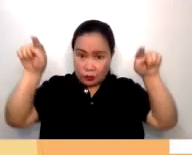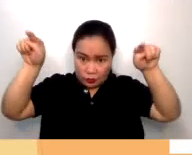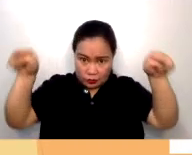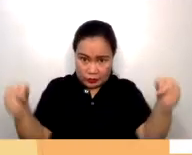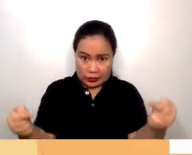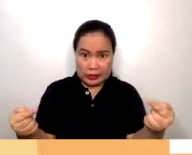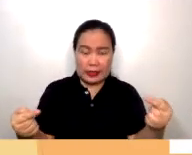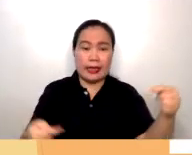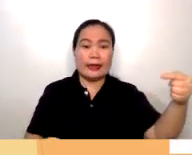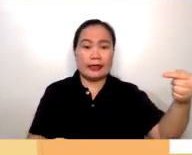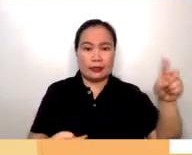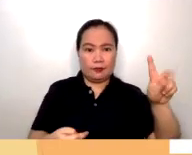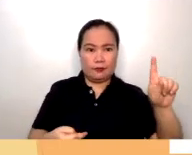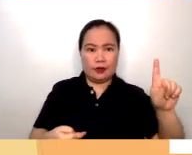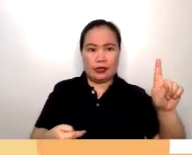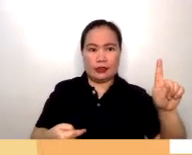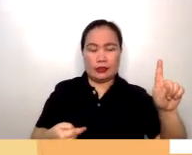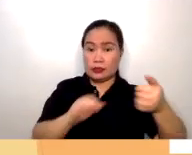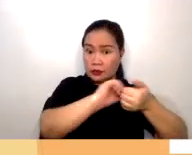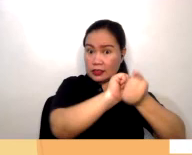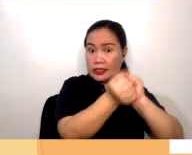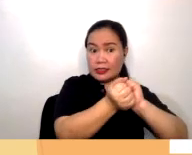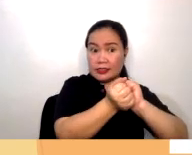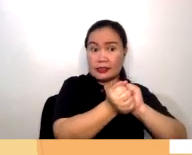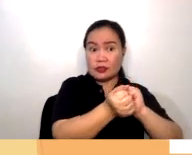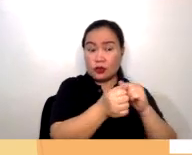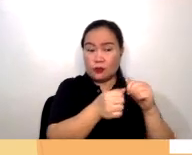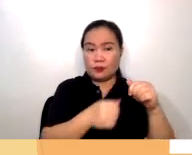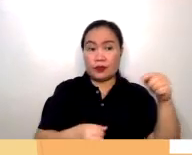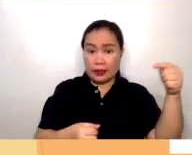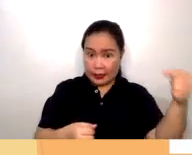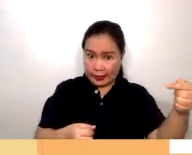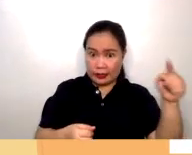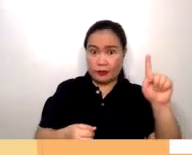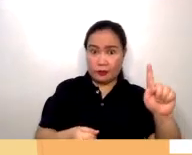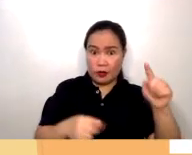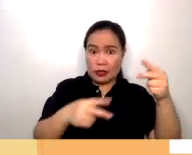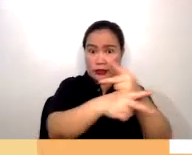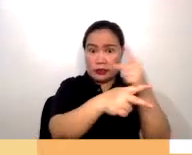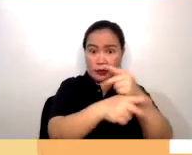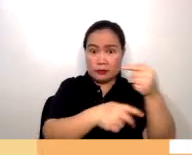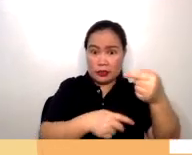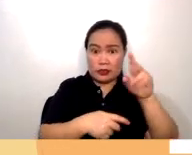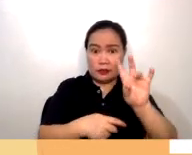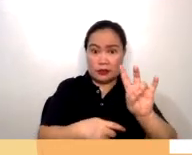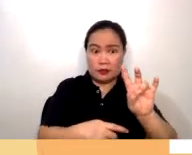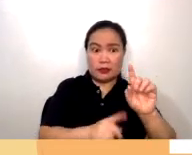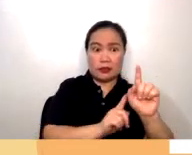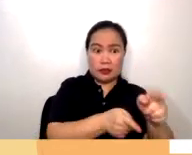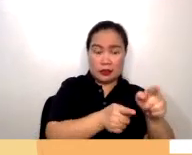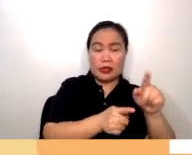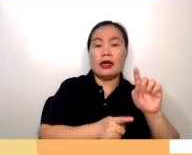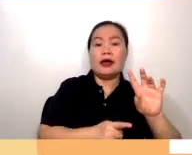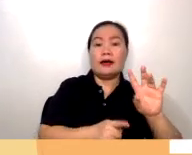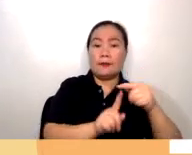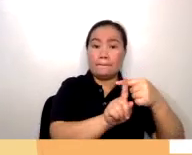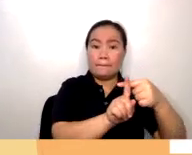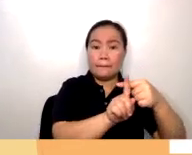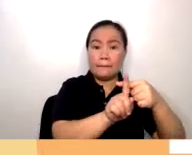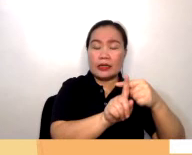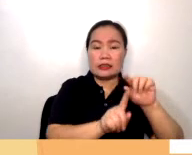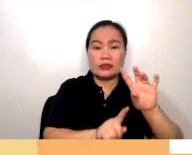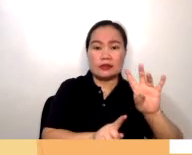by negative 1. So, let us multiply. Negative 1 times negative 7x will